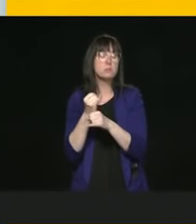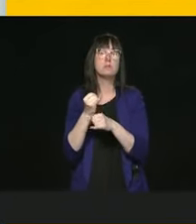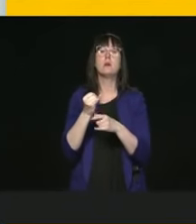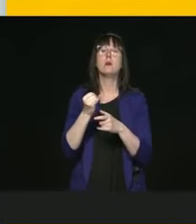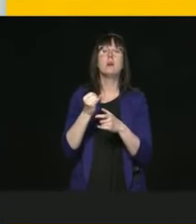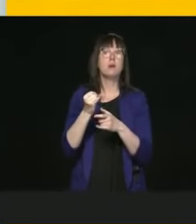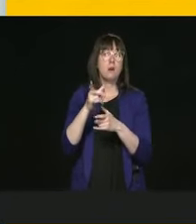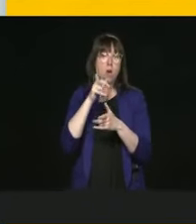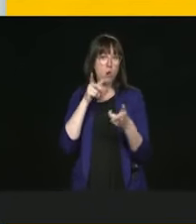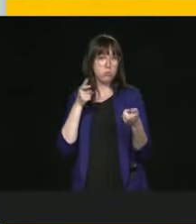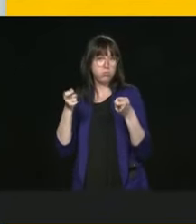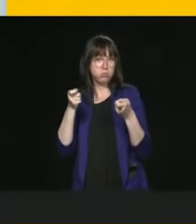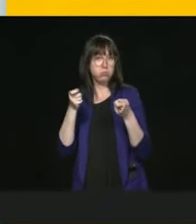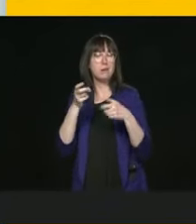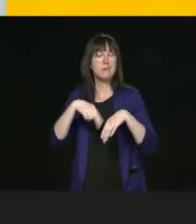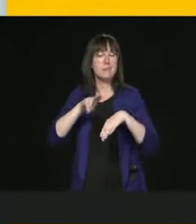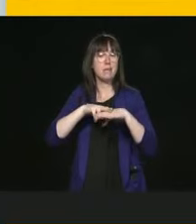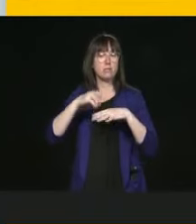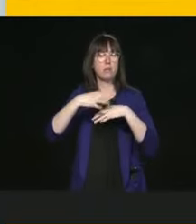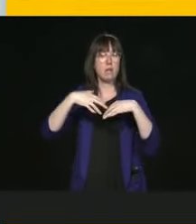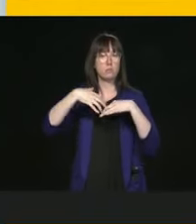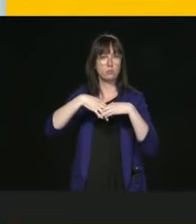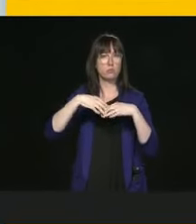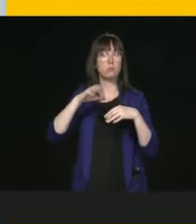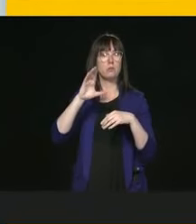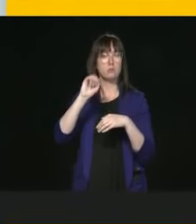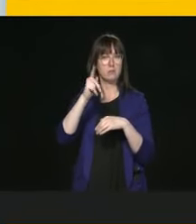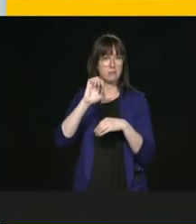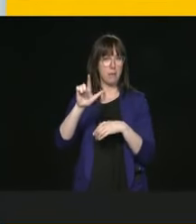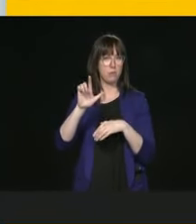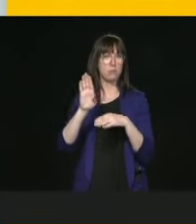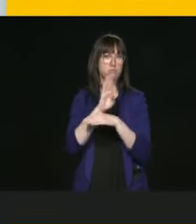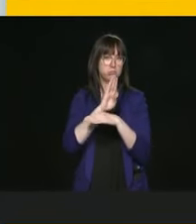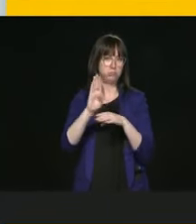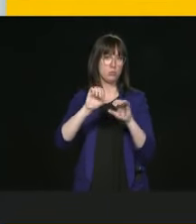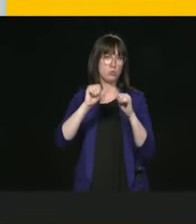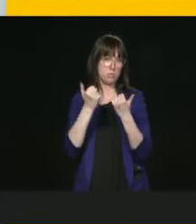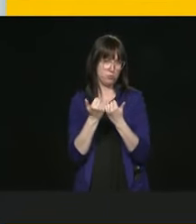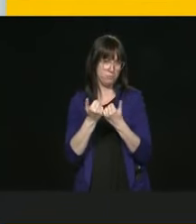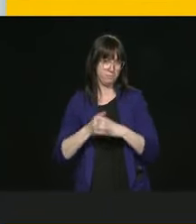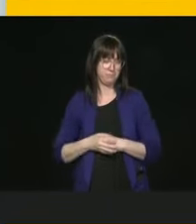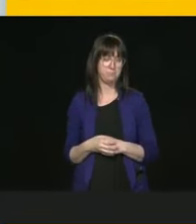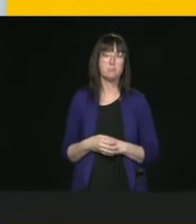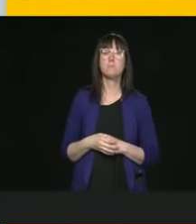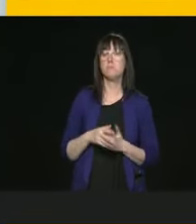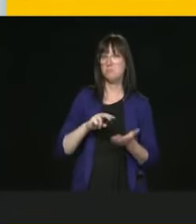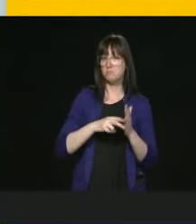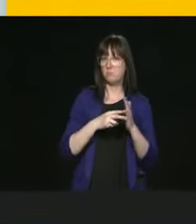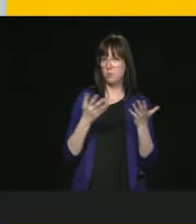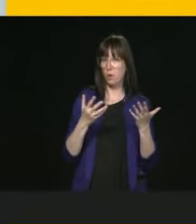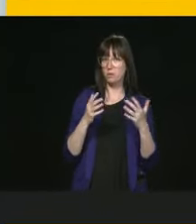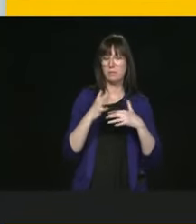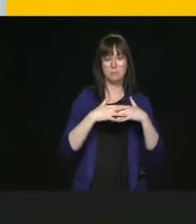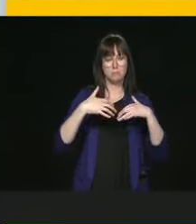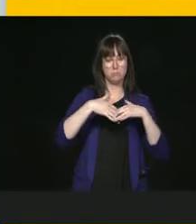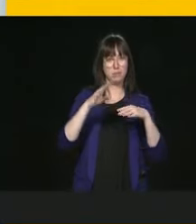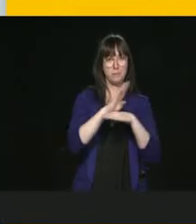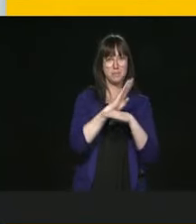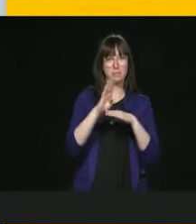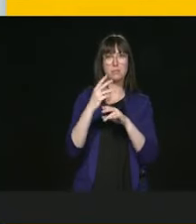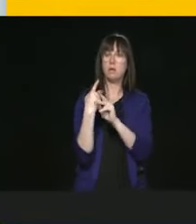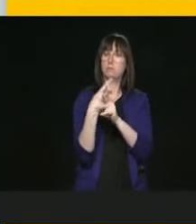the National Aboriginal Capital Corporations Association. It will allow Indigenous businesses to access